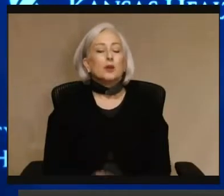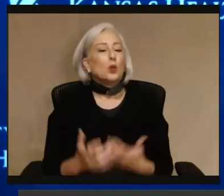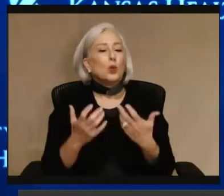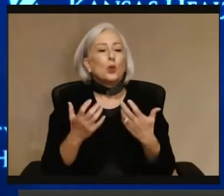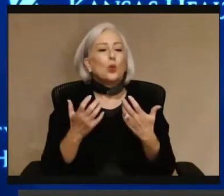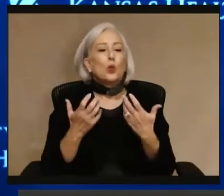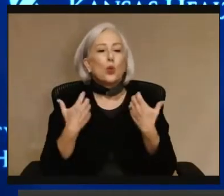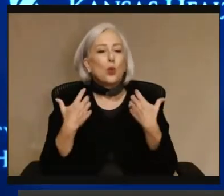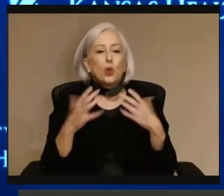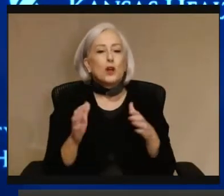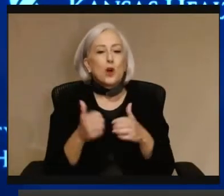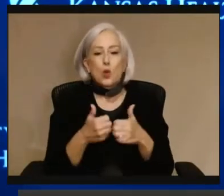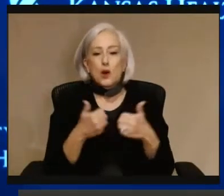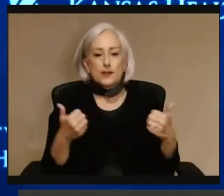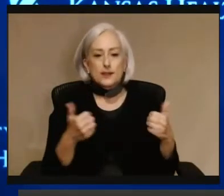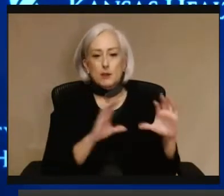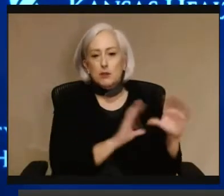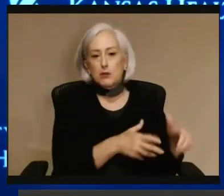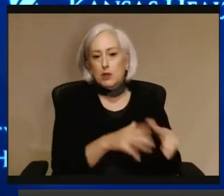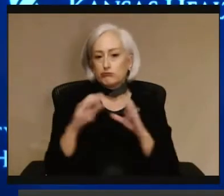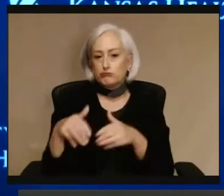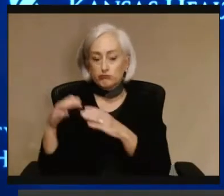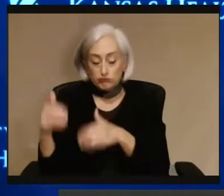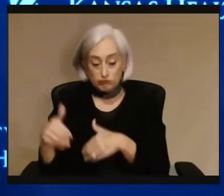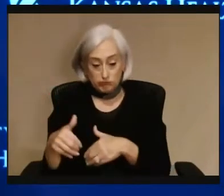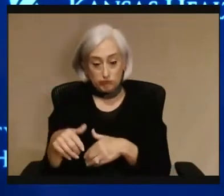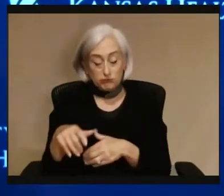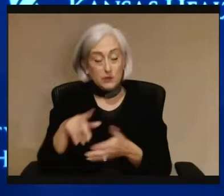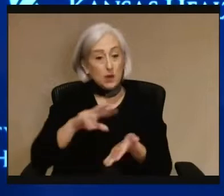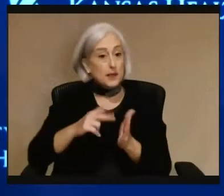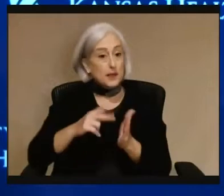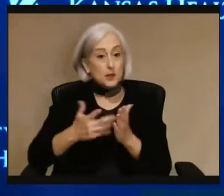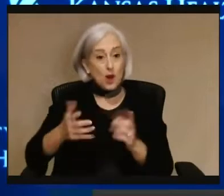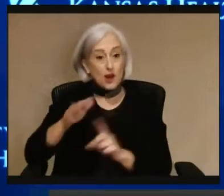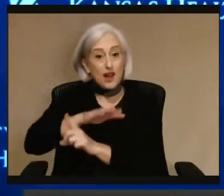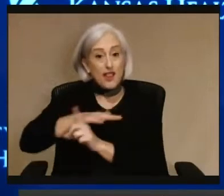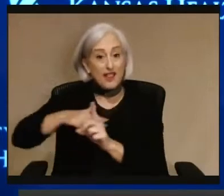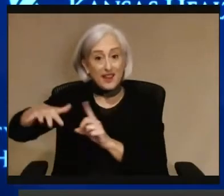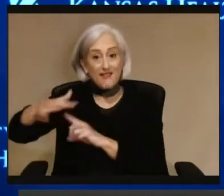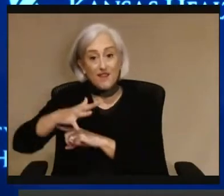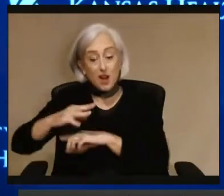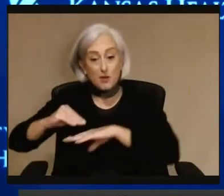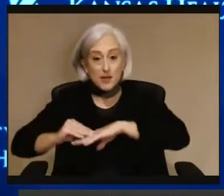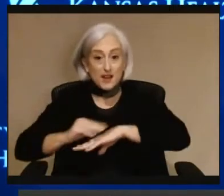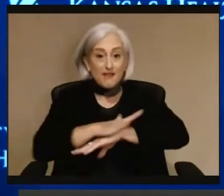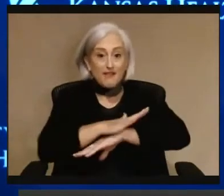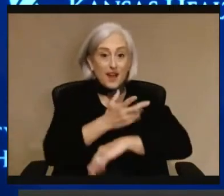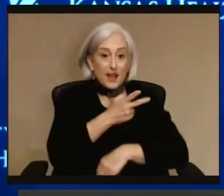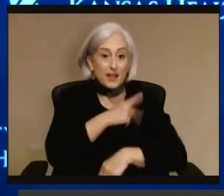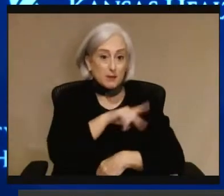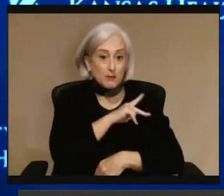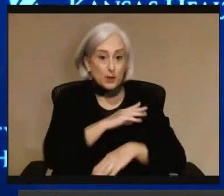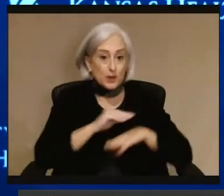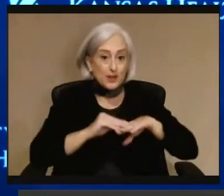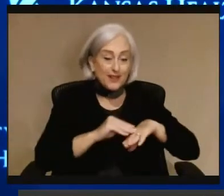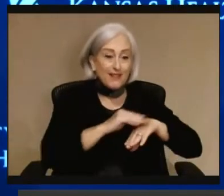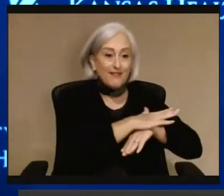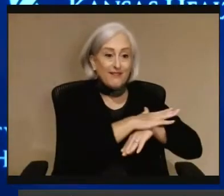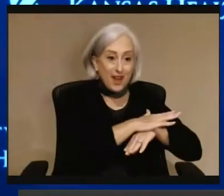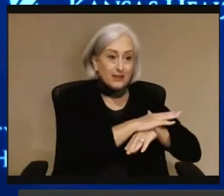reality is that your environment affects your personal, affects your all of it is intertwined, and